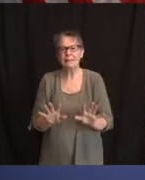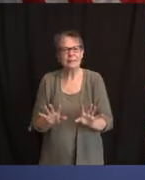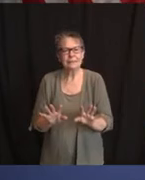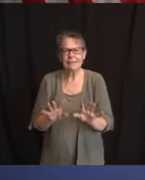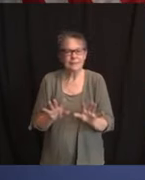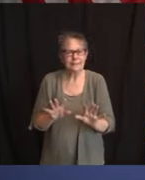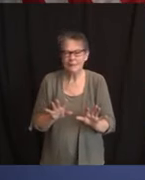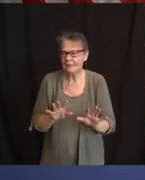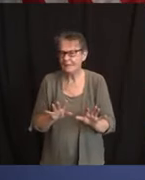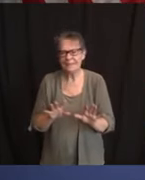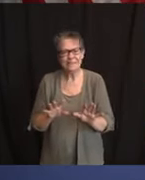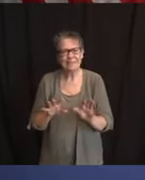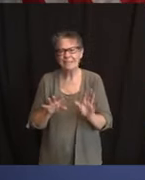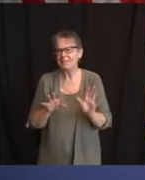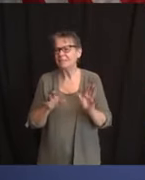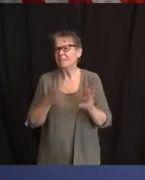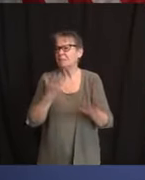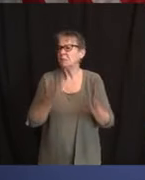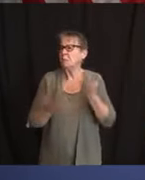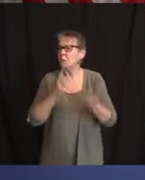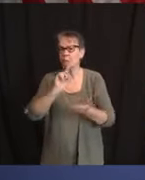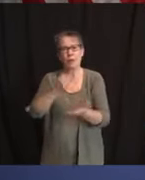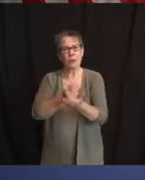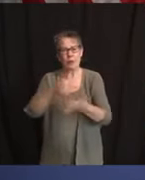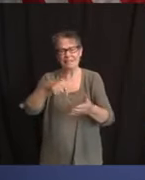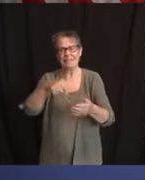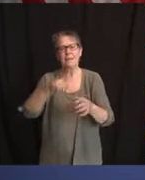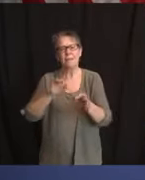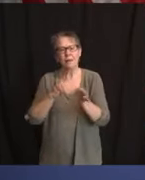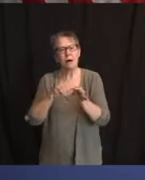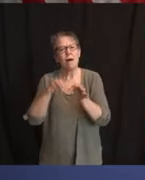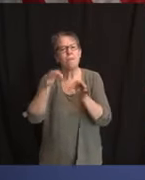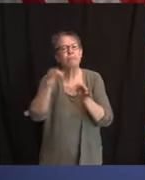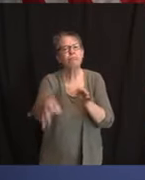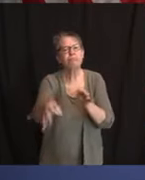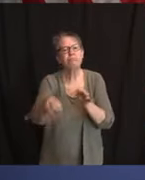I'd put more money on that. I wouldn't make it still non-refundable.